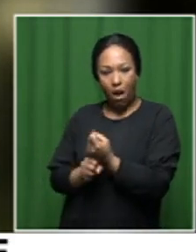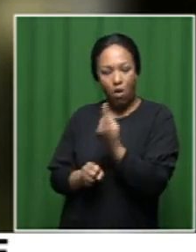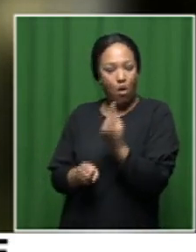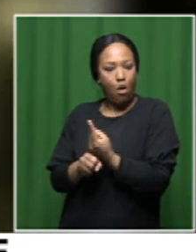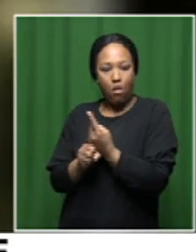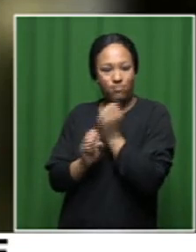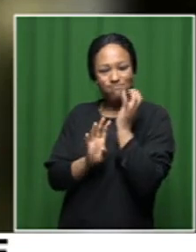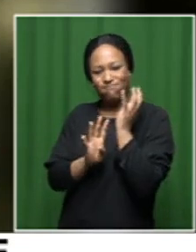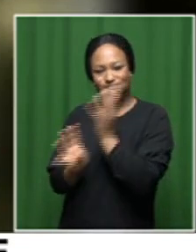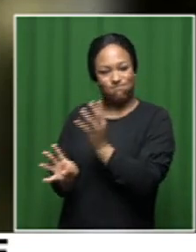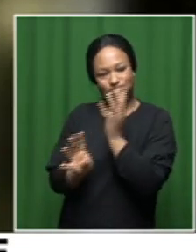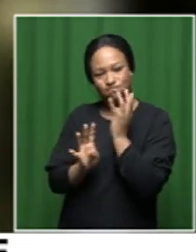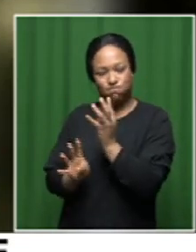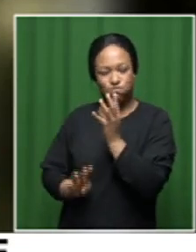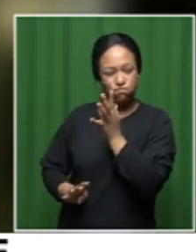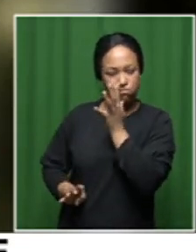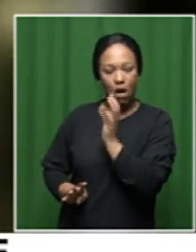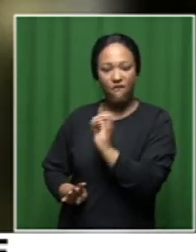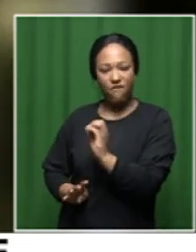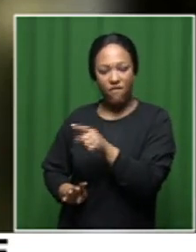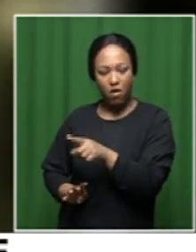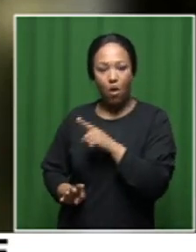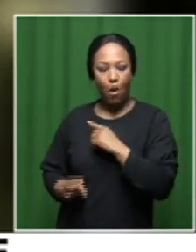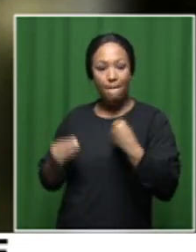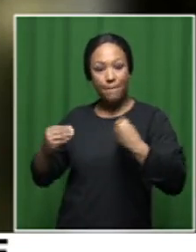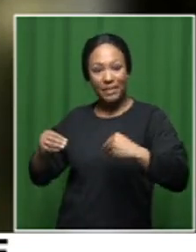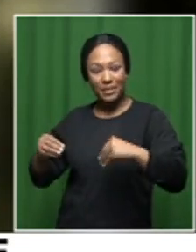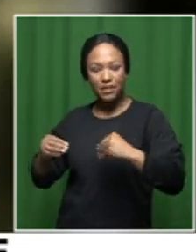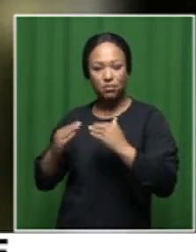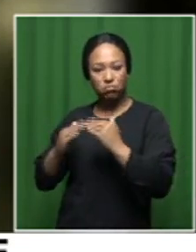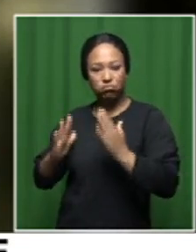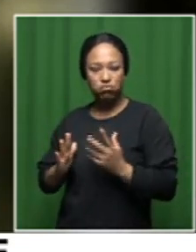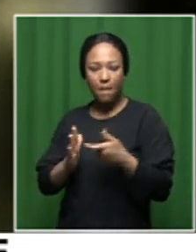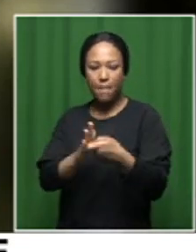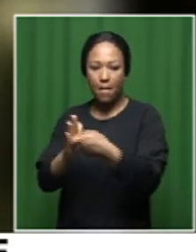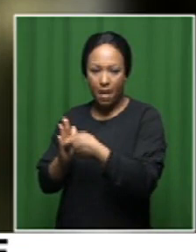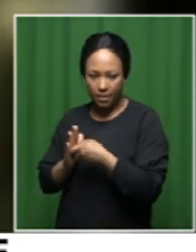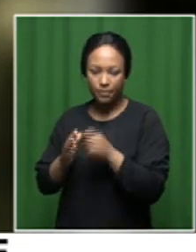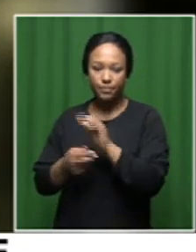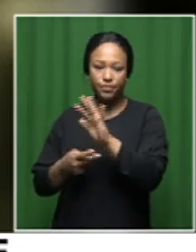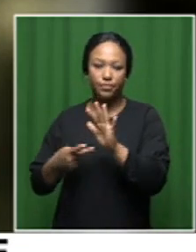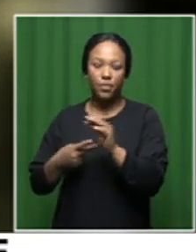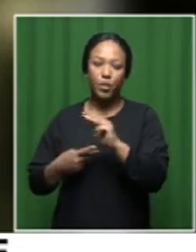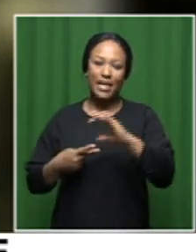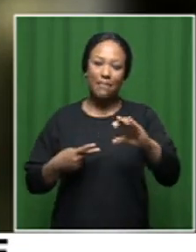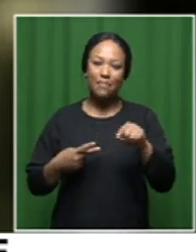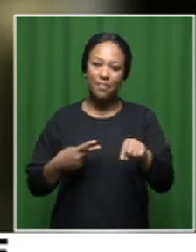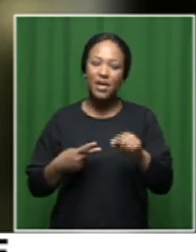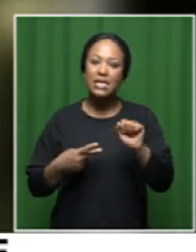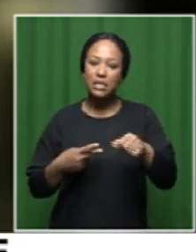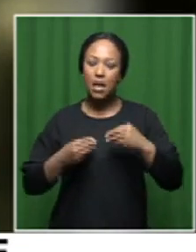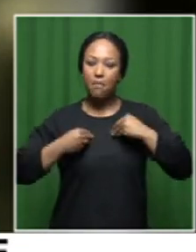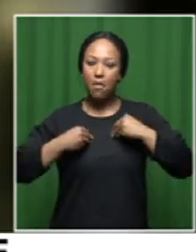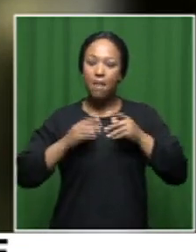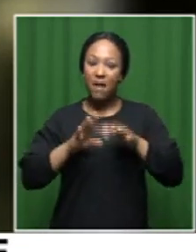always have the predominant amount of property transactions and carry the property value. Western Cape, much fewer properties, but then your